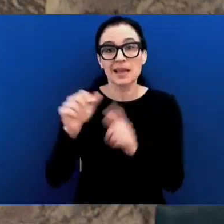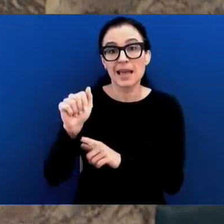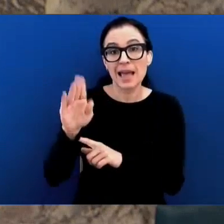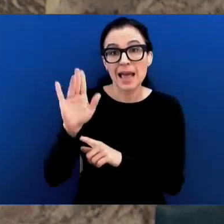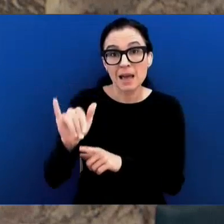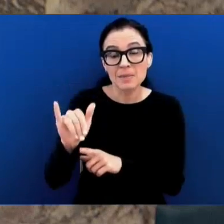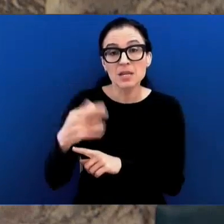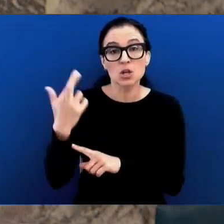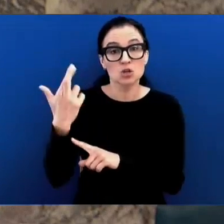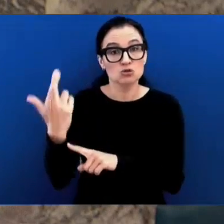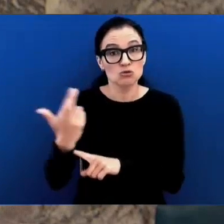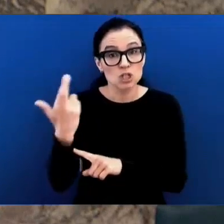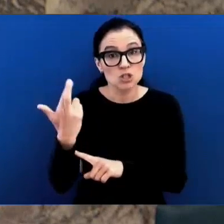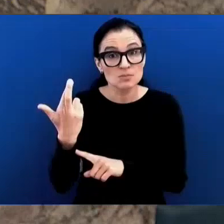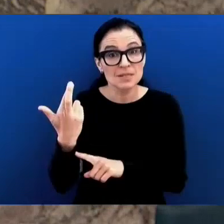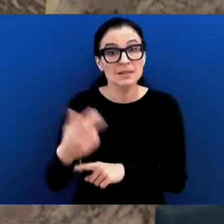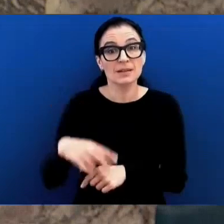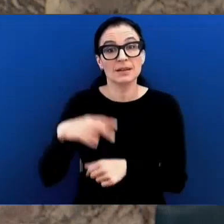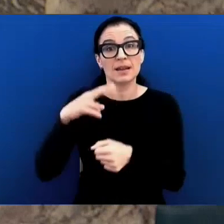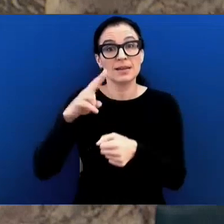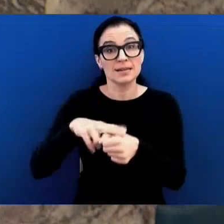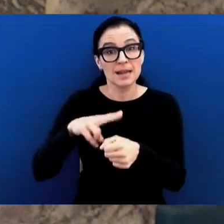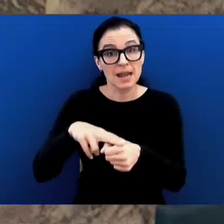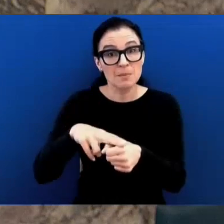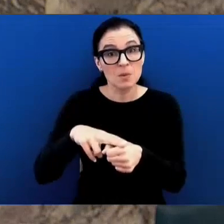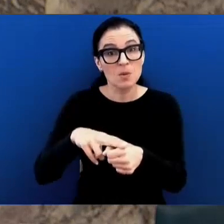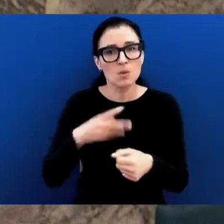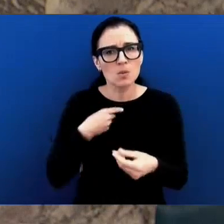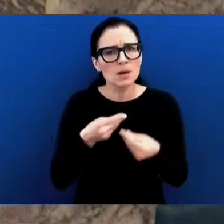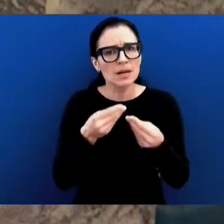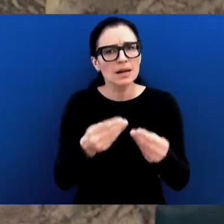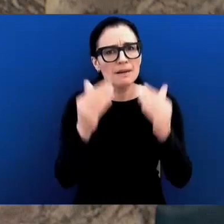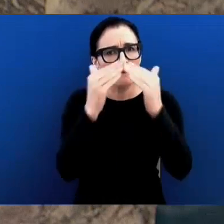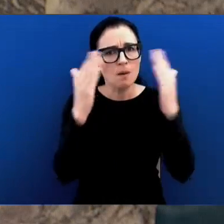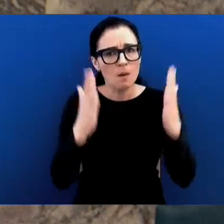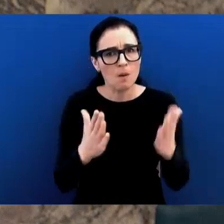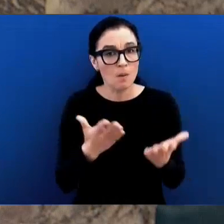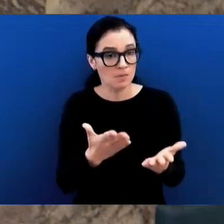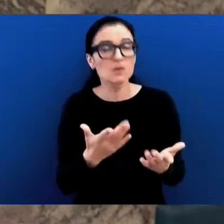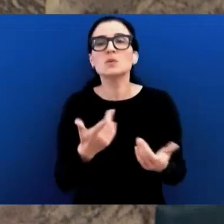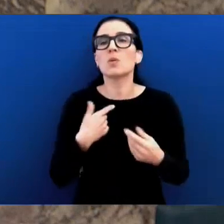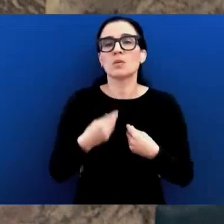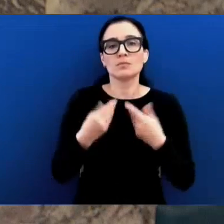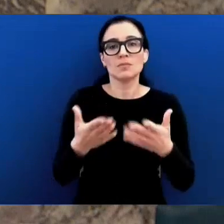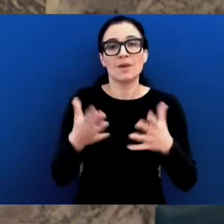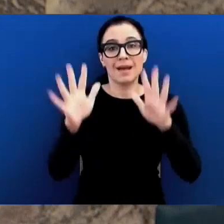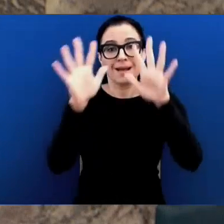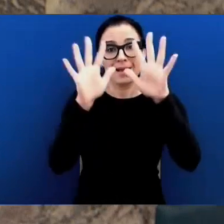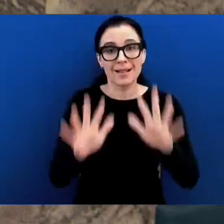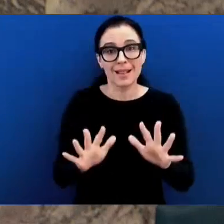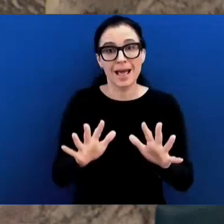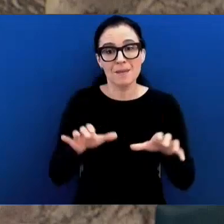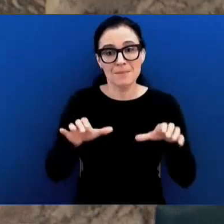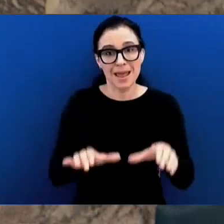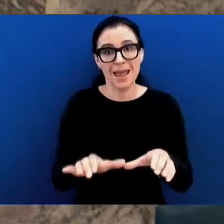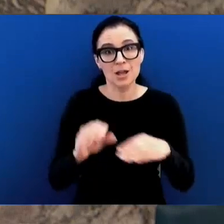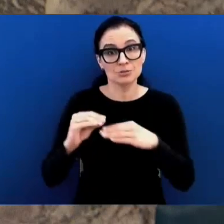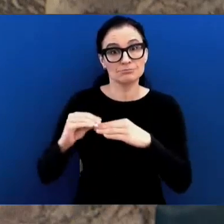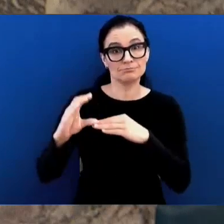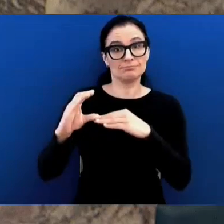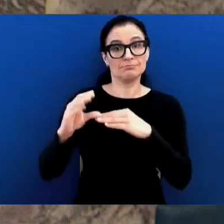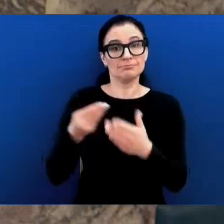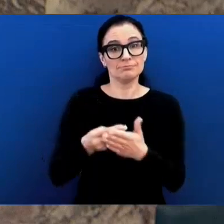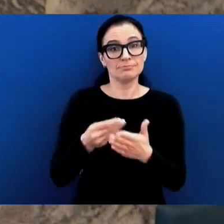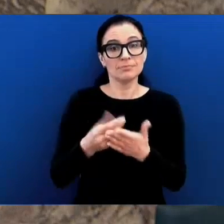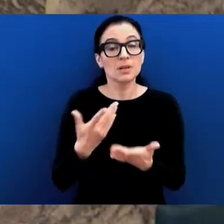getting the climate action tax credit boost, and the new renters tax credit. And for those that are still driving, they're getting, you know, flat rates on